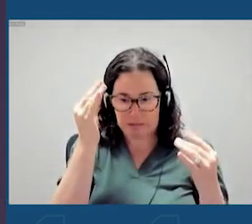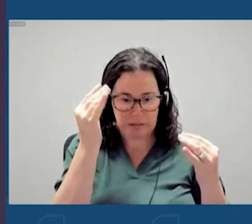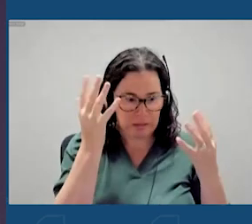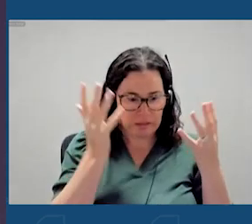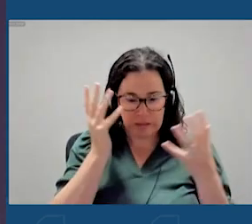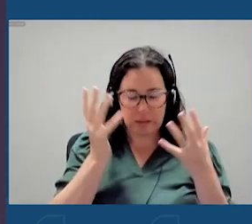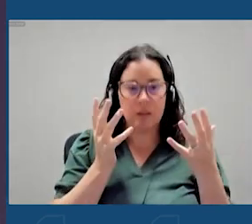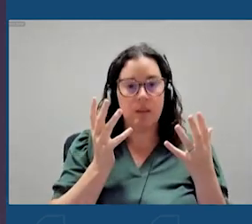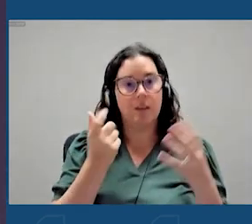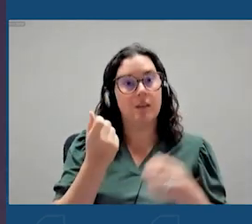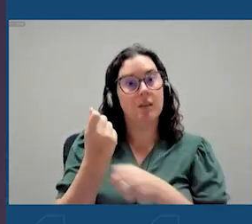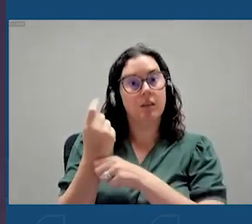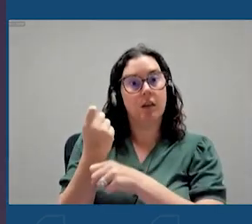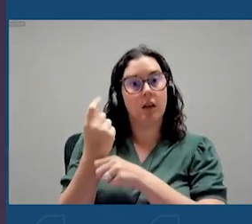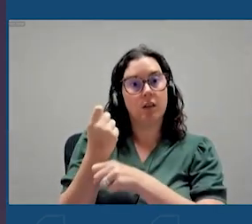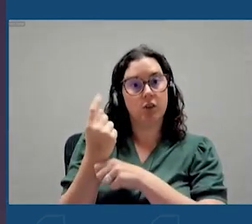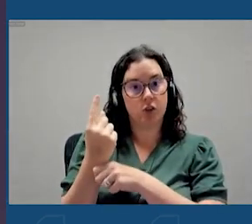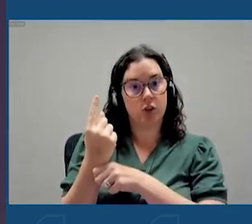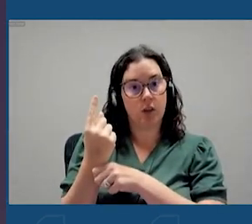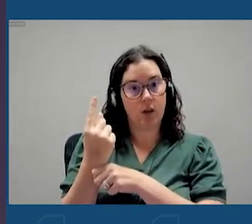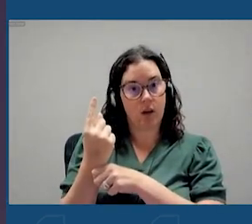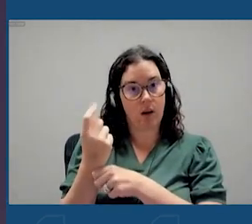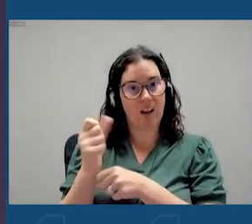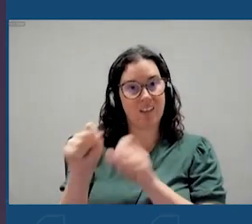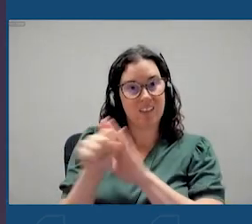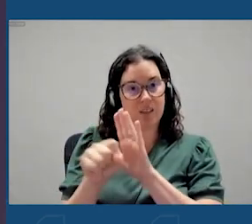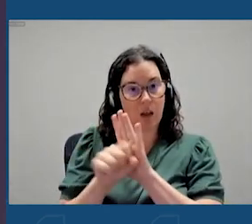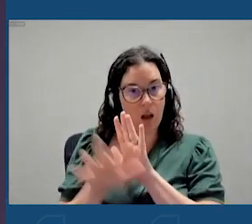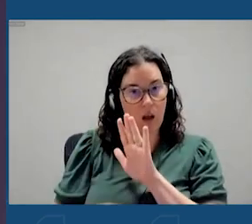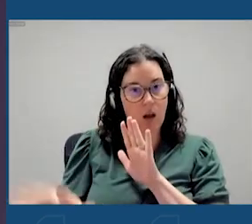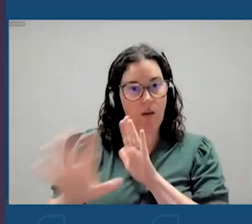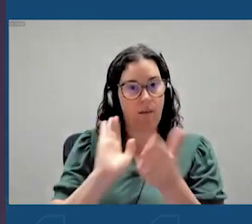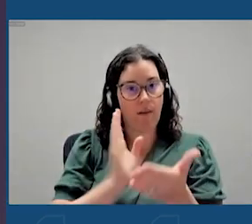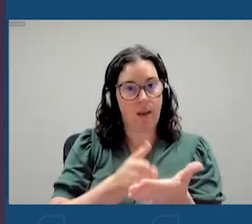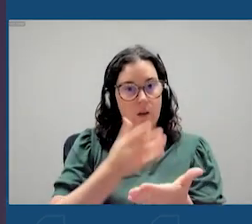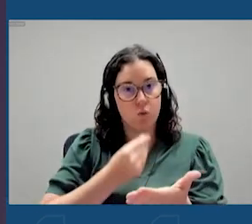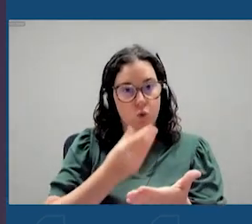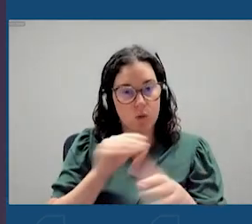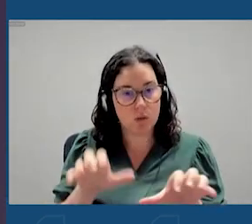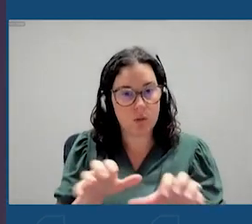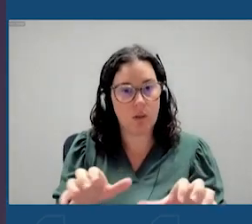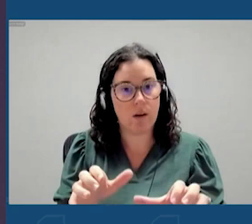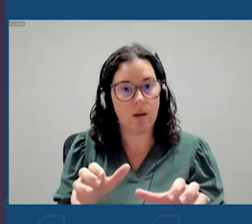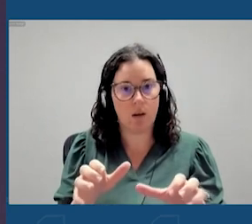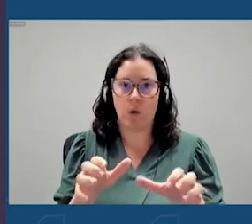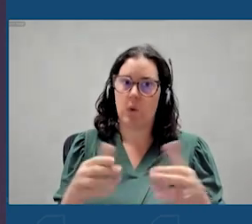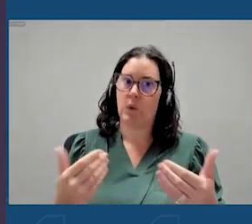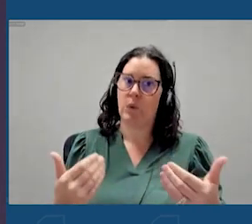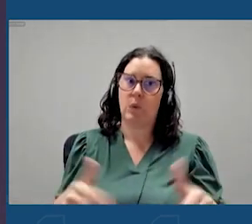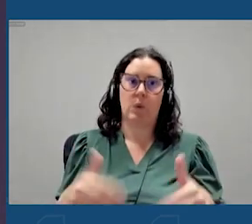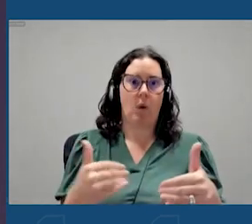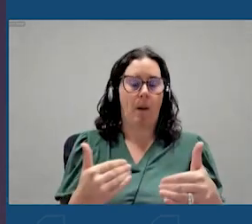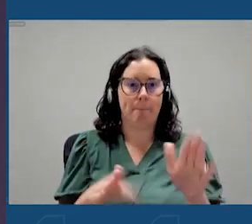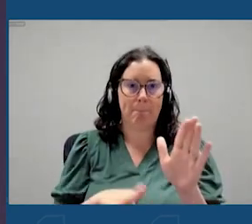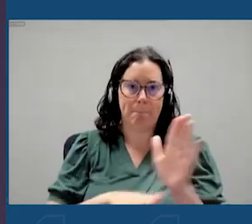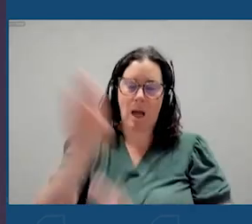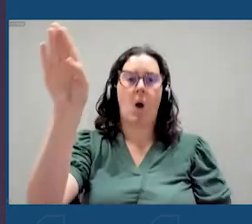Last year, the statewide number of anti-Semitic acts hit numbers we've not seen in decades.